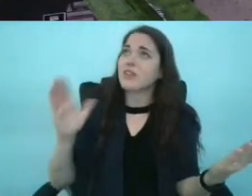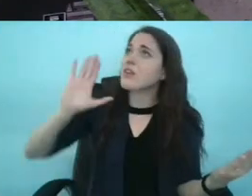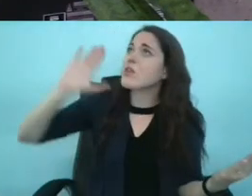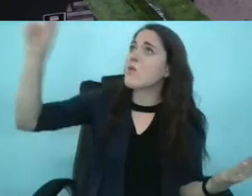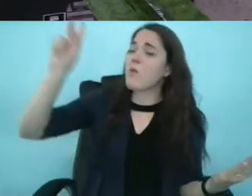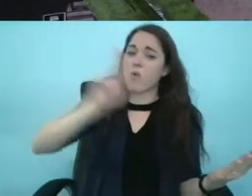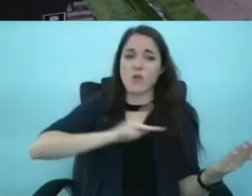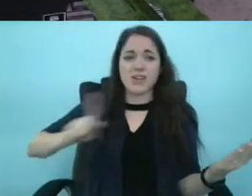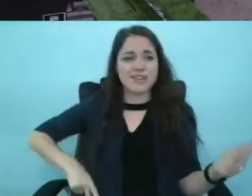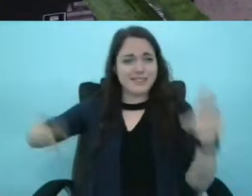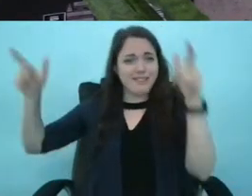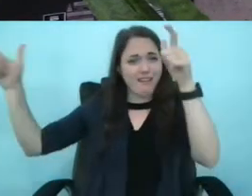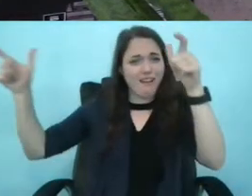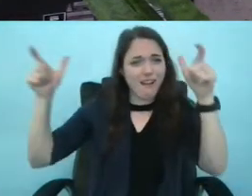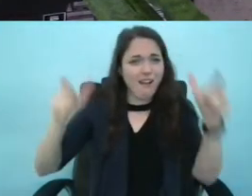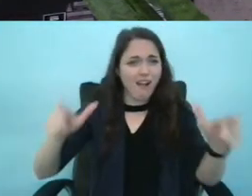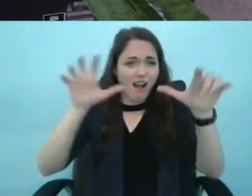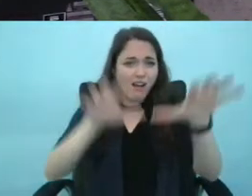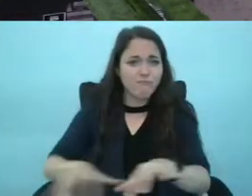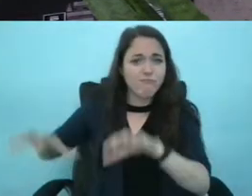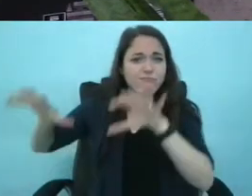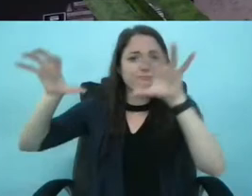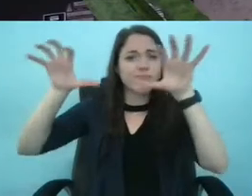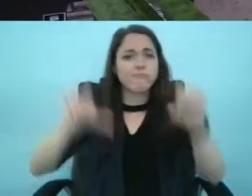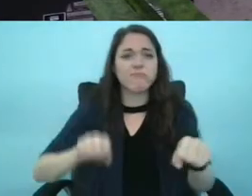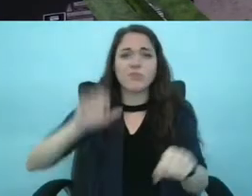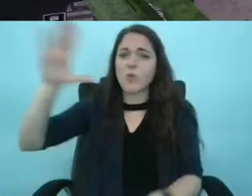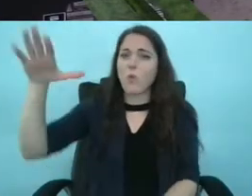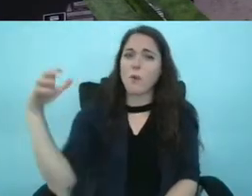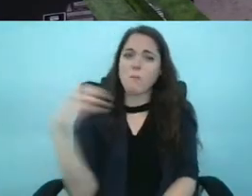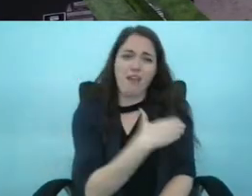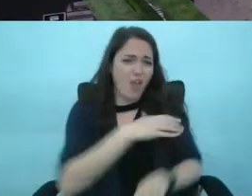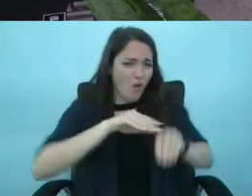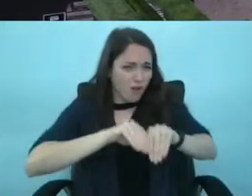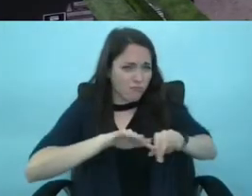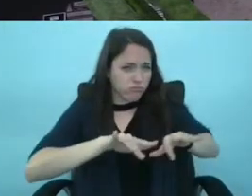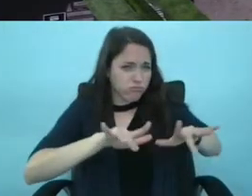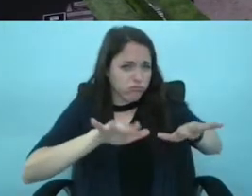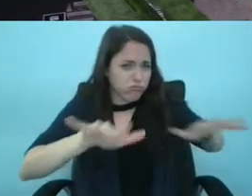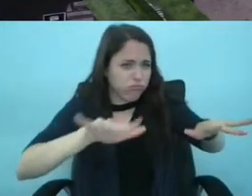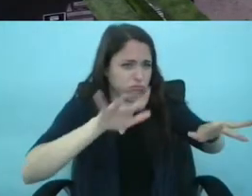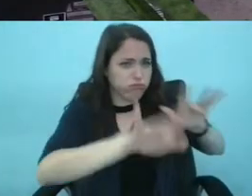from evil. For thine is the kingdom.